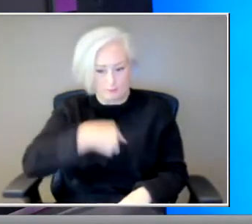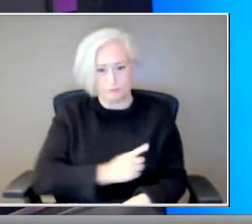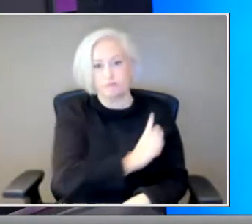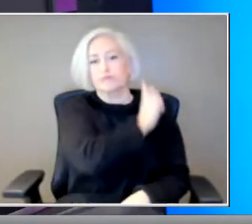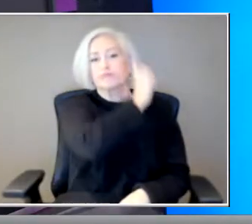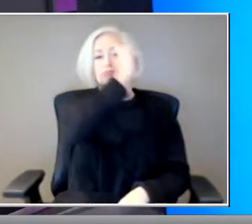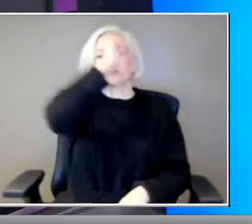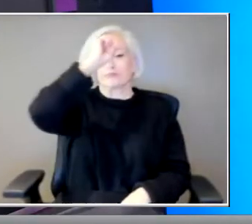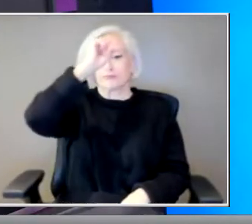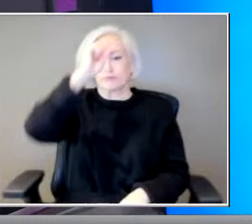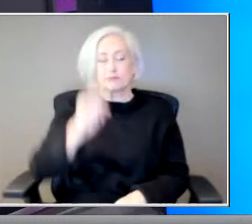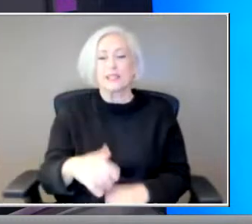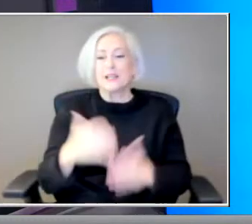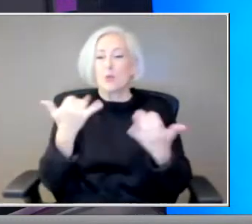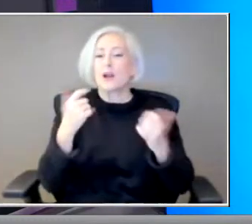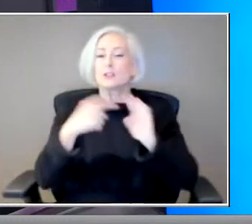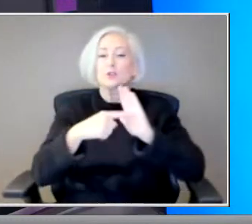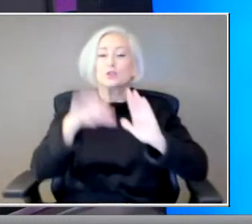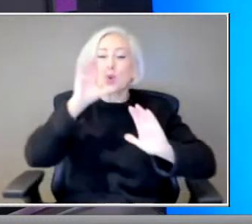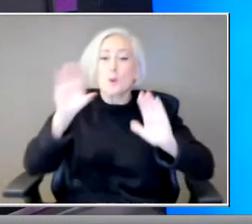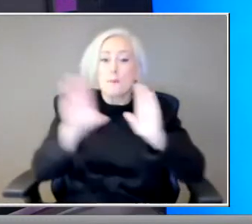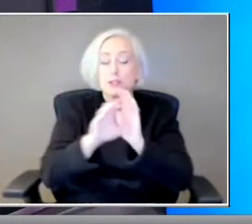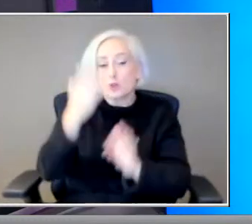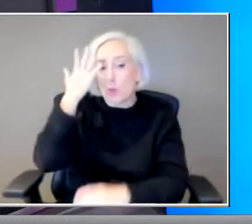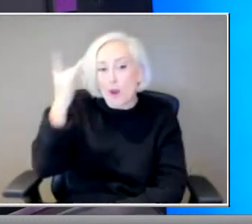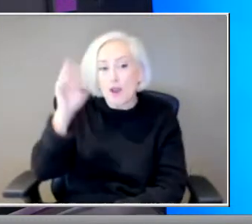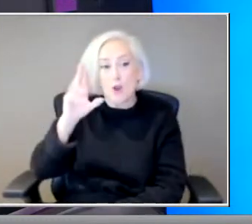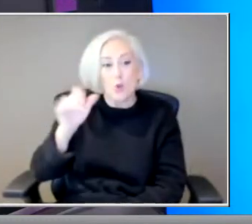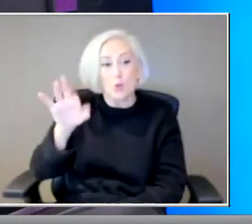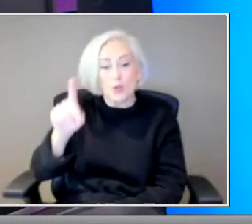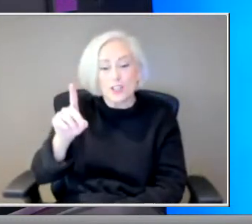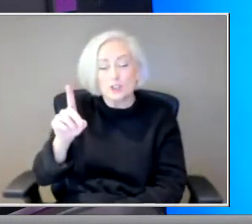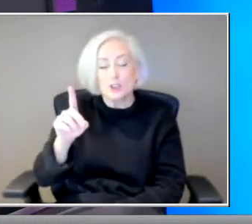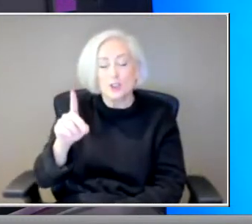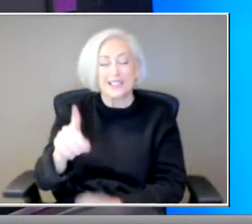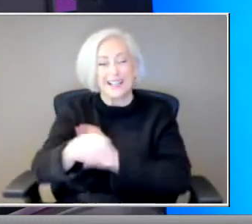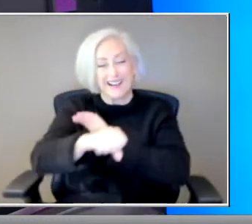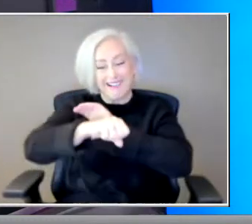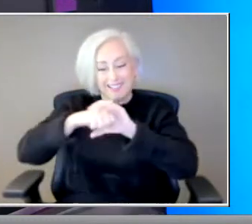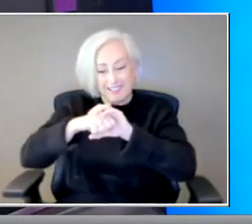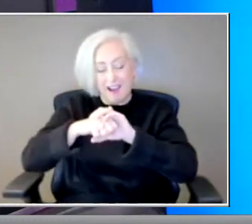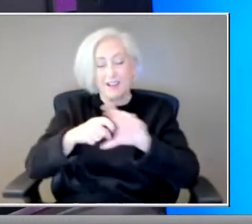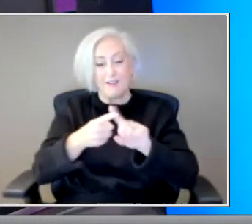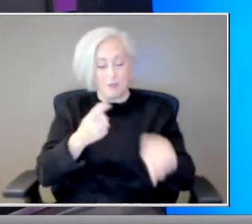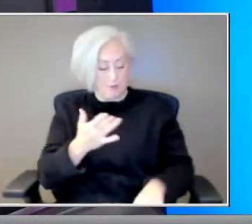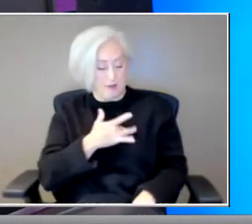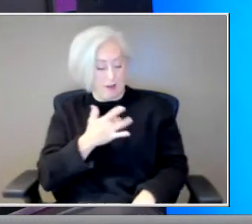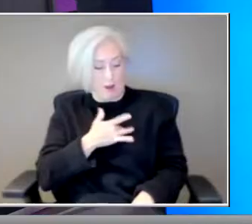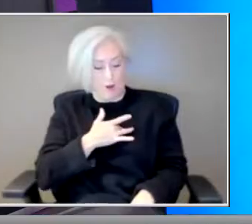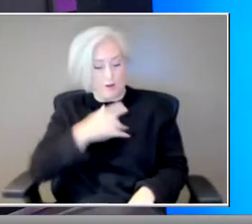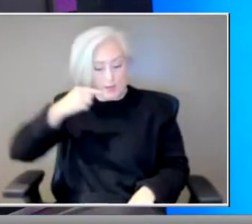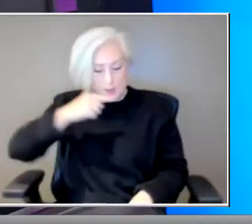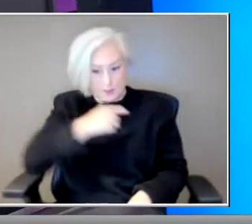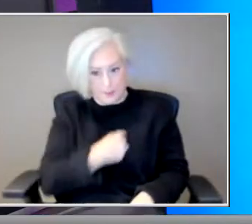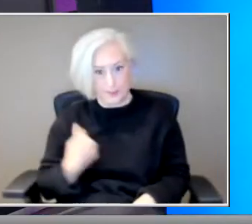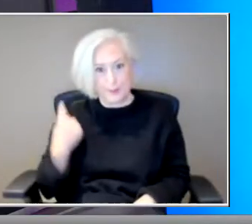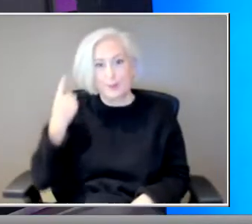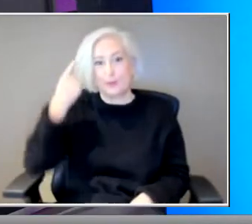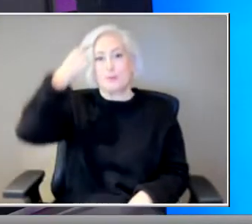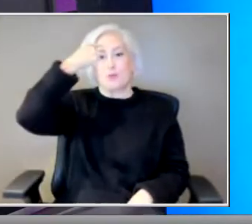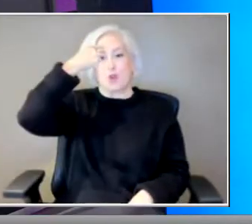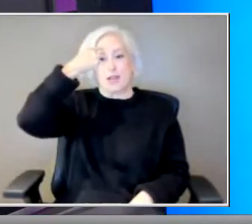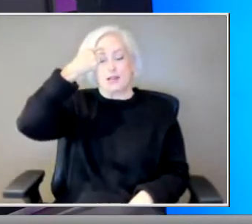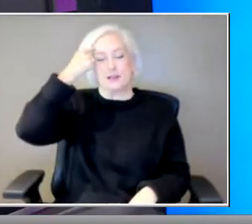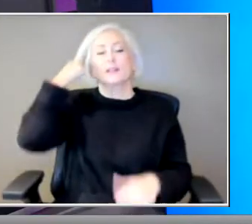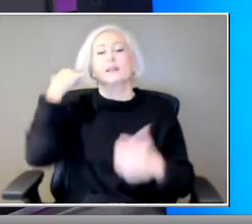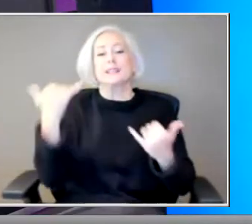some images because in Richard's situation, a large blood clot traveled from his heart to his brain. So let's take a look at image number